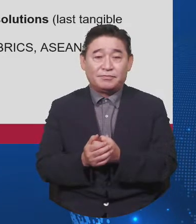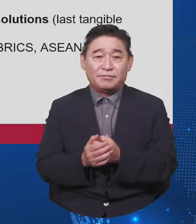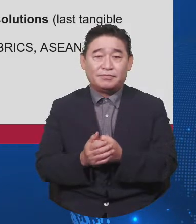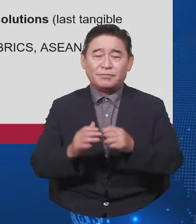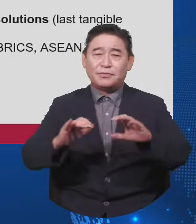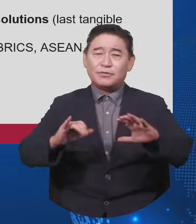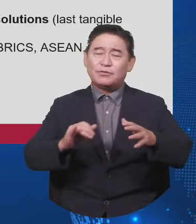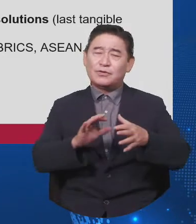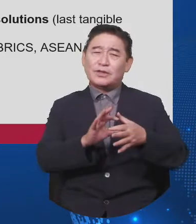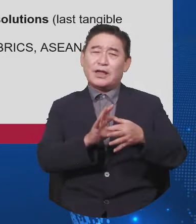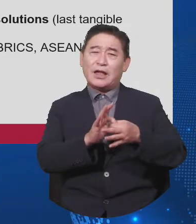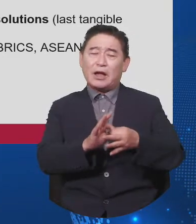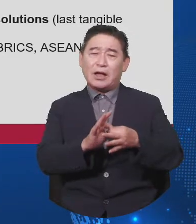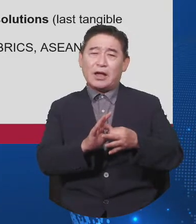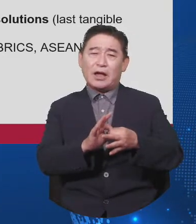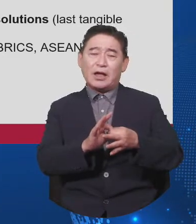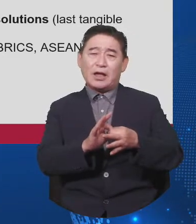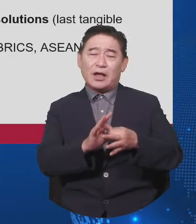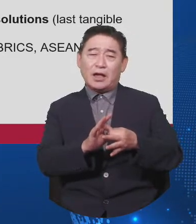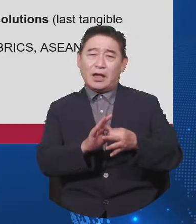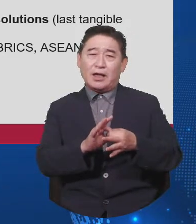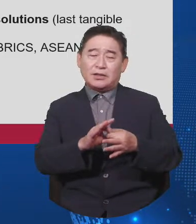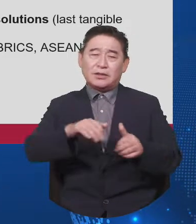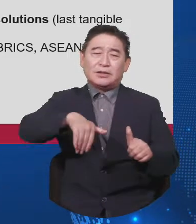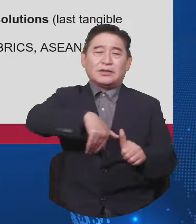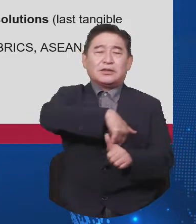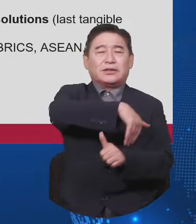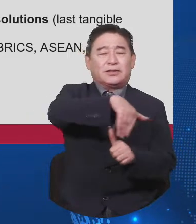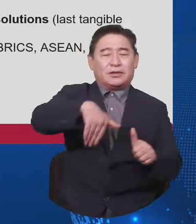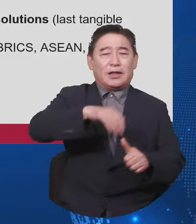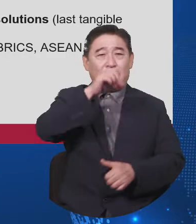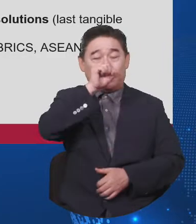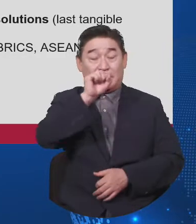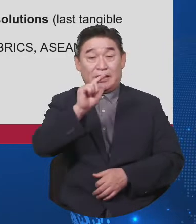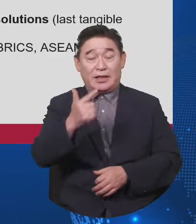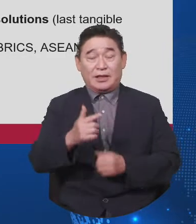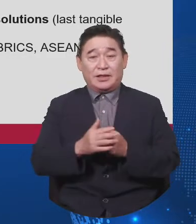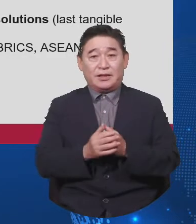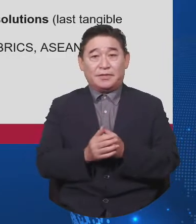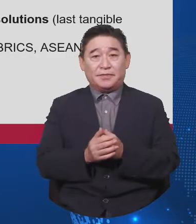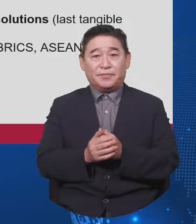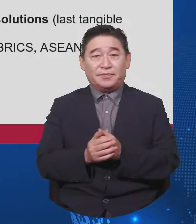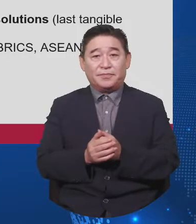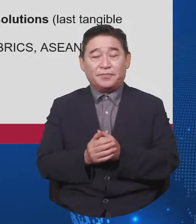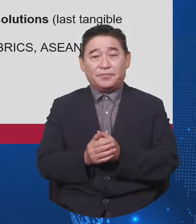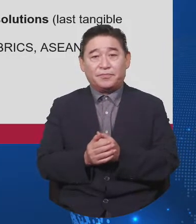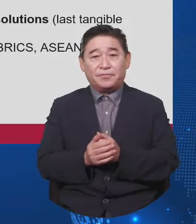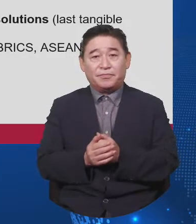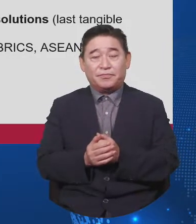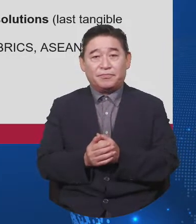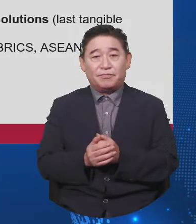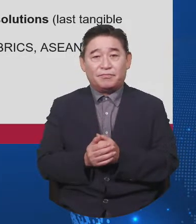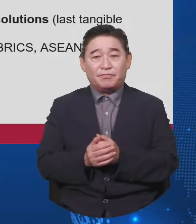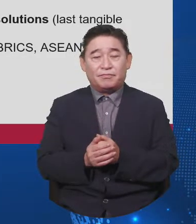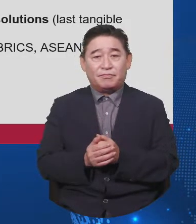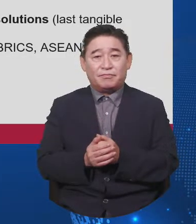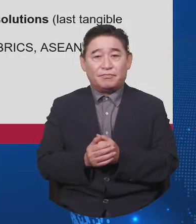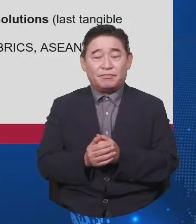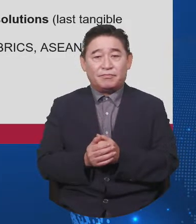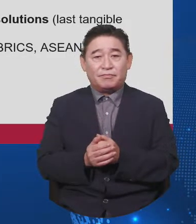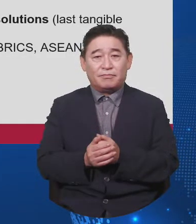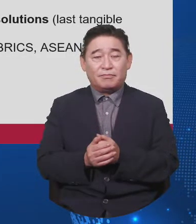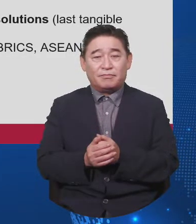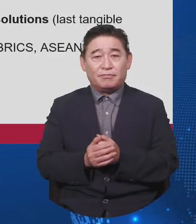situation, looking at the situation how the West, if you want to call it like this,